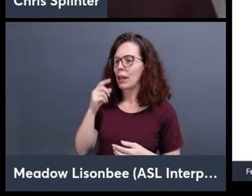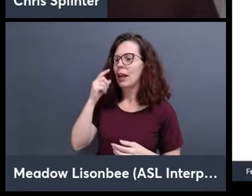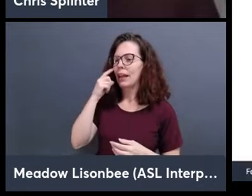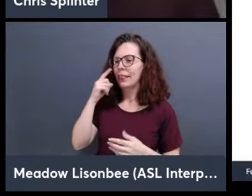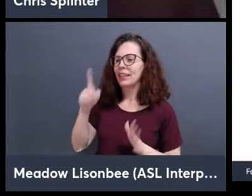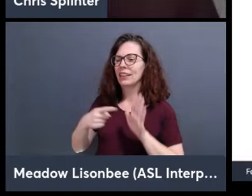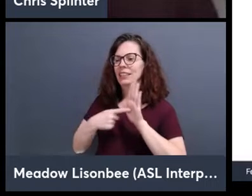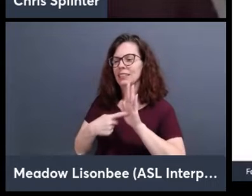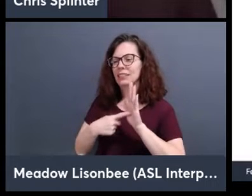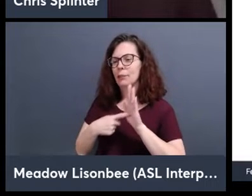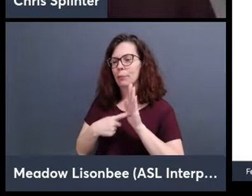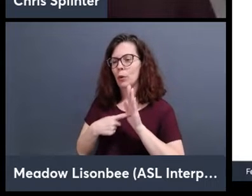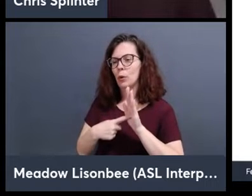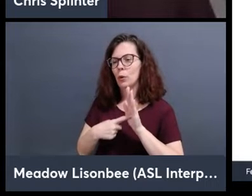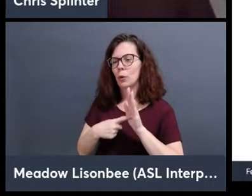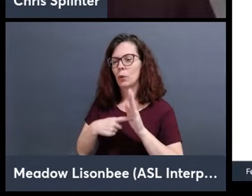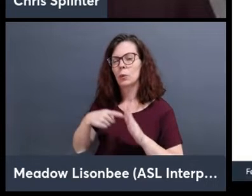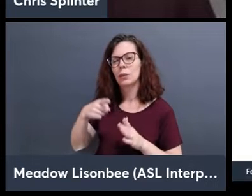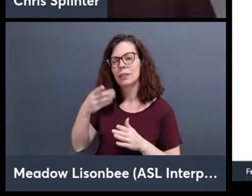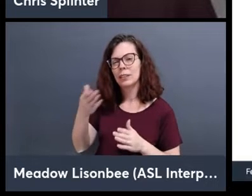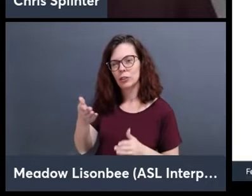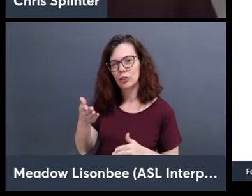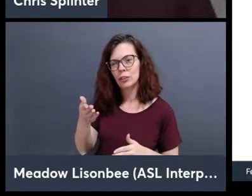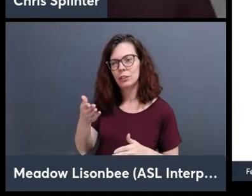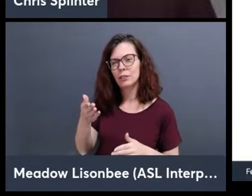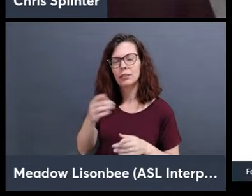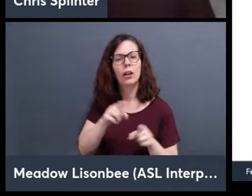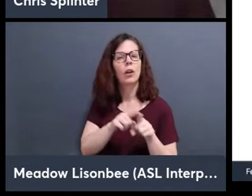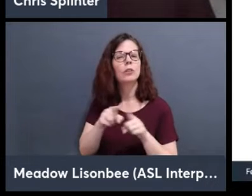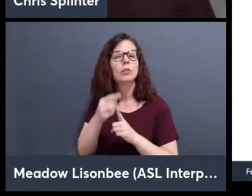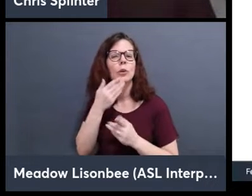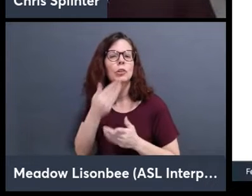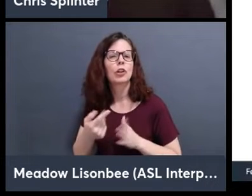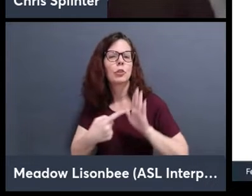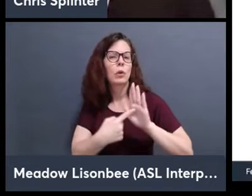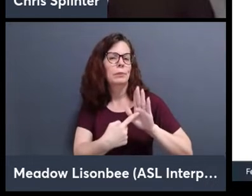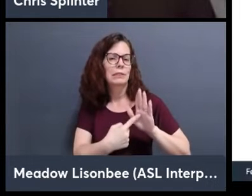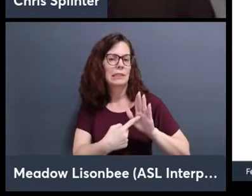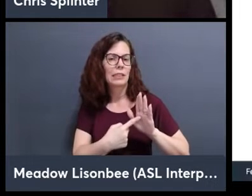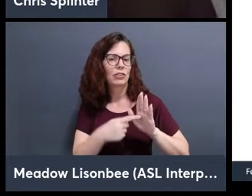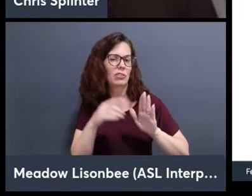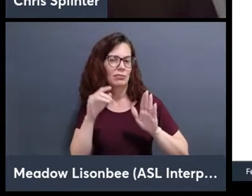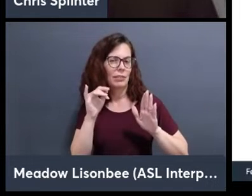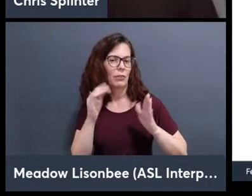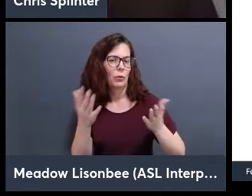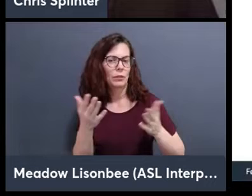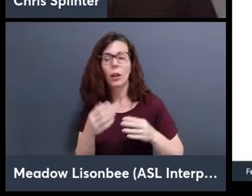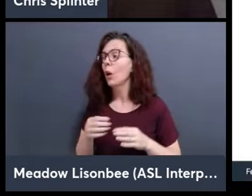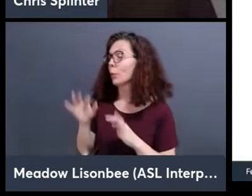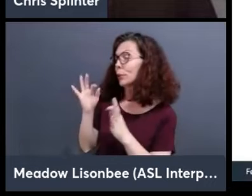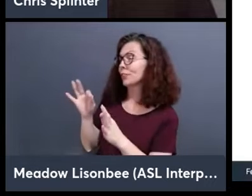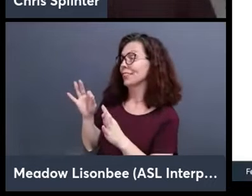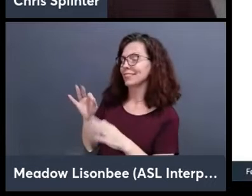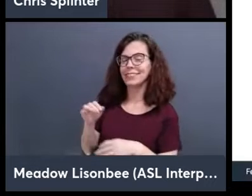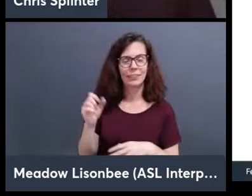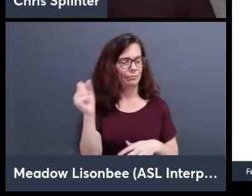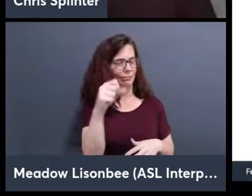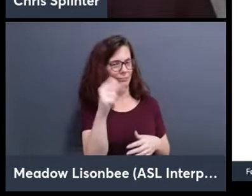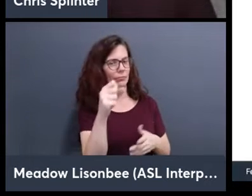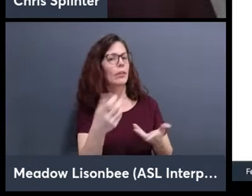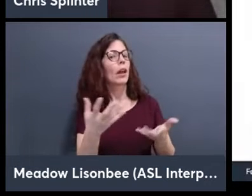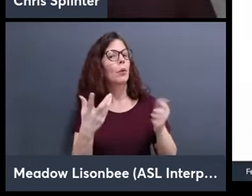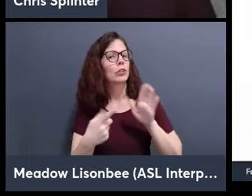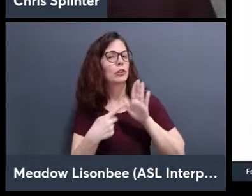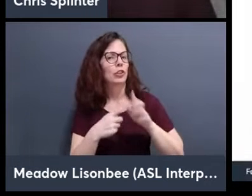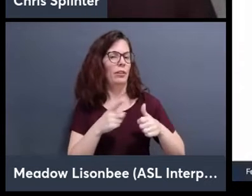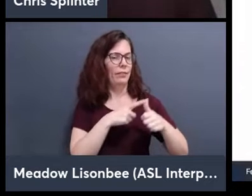that we're going to go through here is also a good representation of that. Oh, perfect. I do want to show